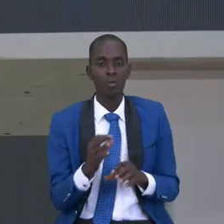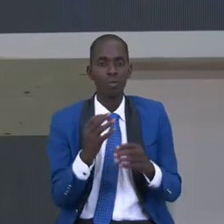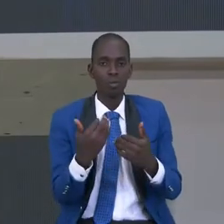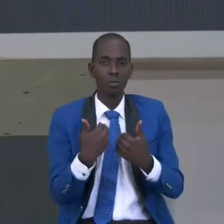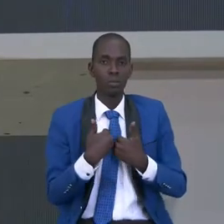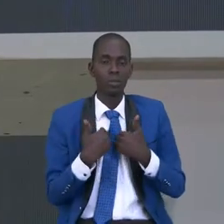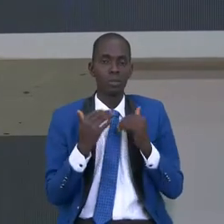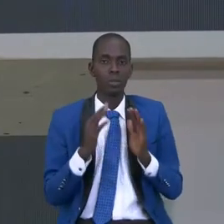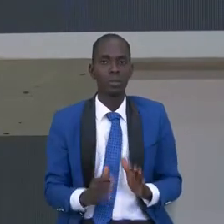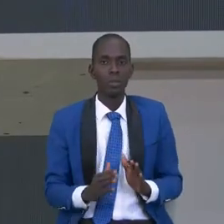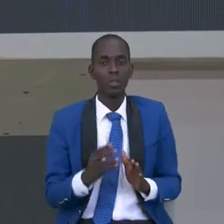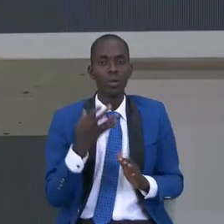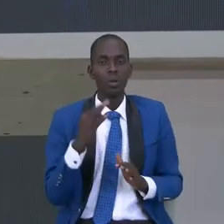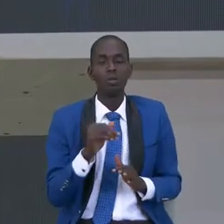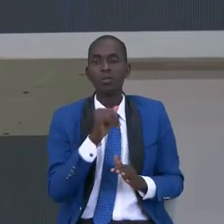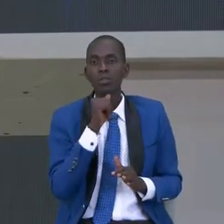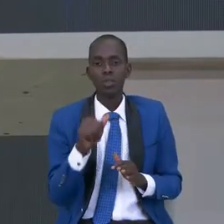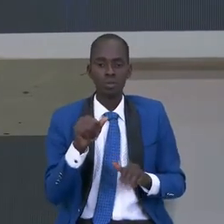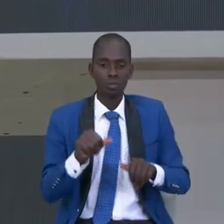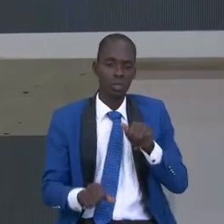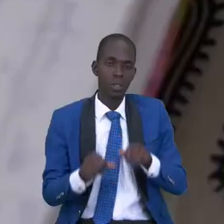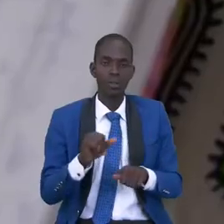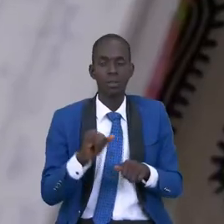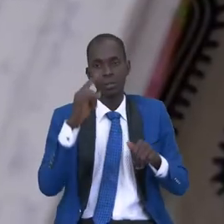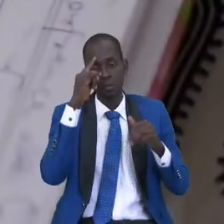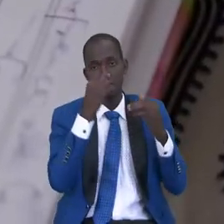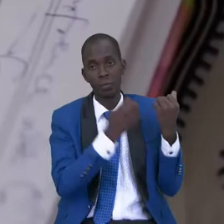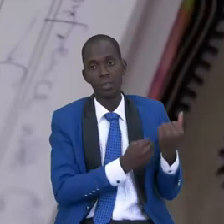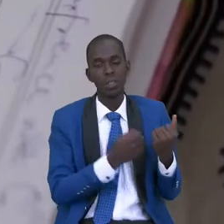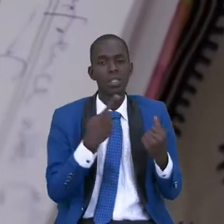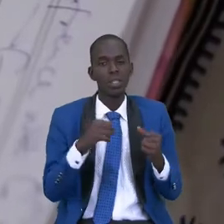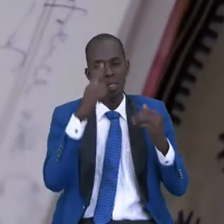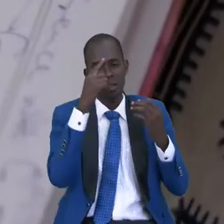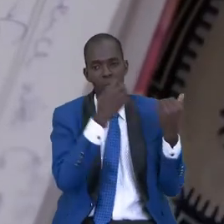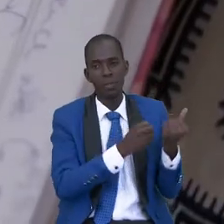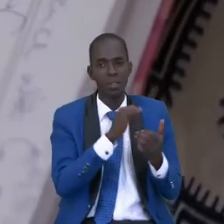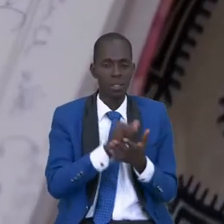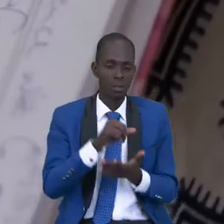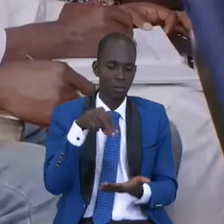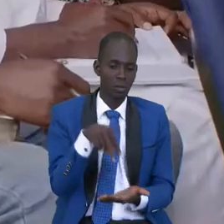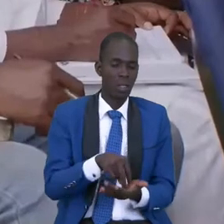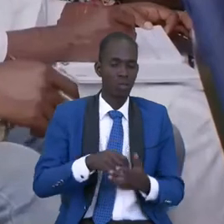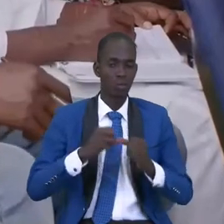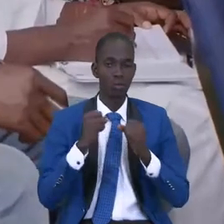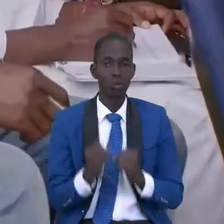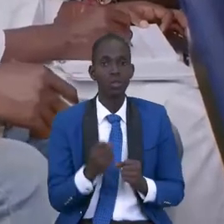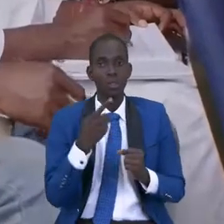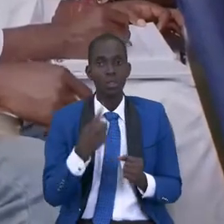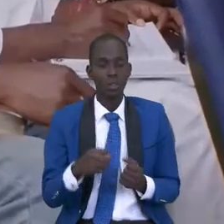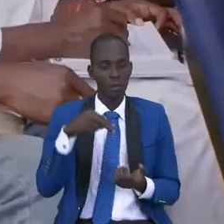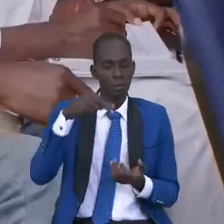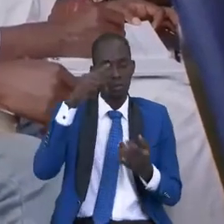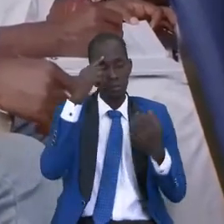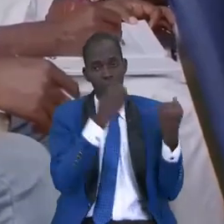of unwavering faith. Unwavering faith. The faith that stands there, and the faith that claims,